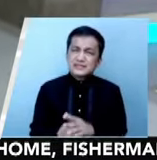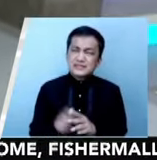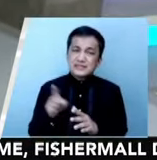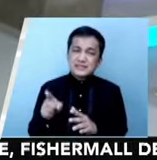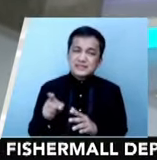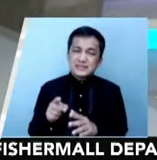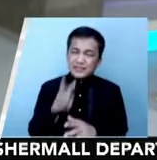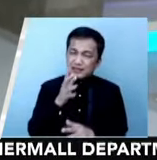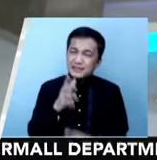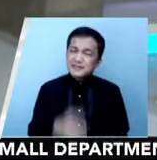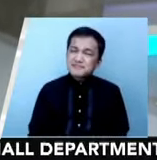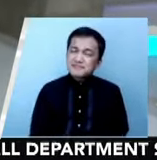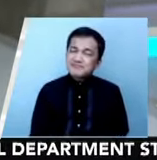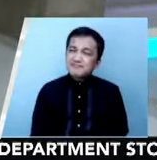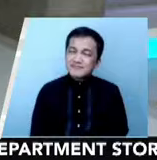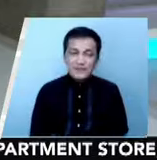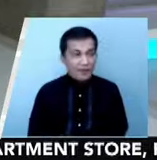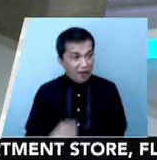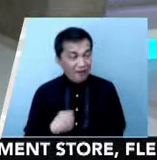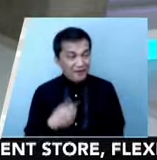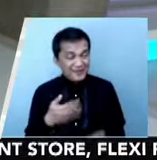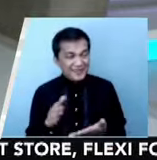nanay? Kumakanta.